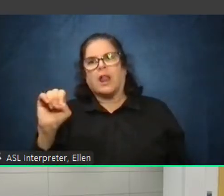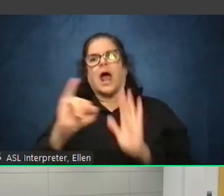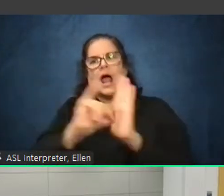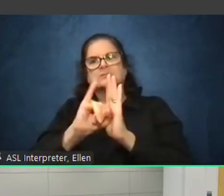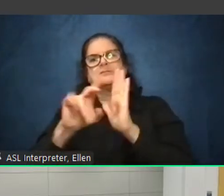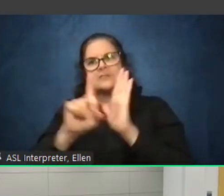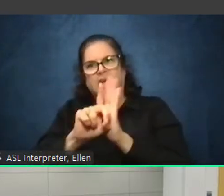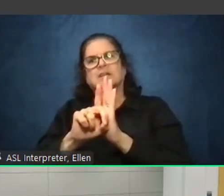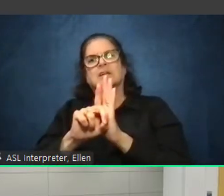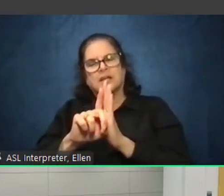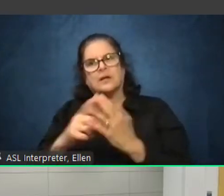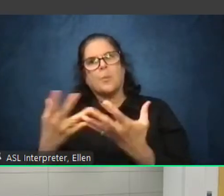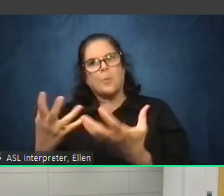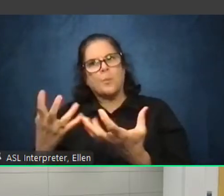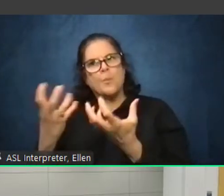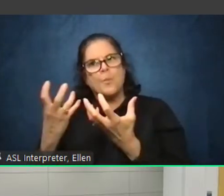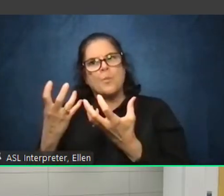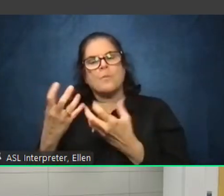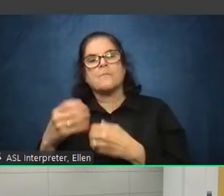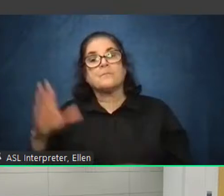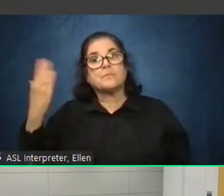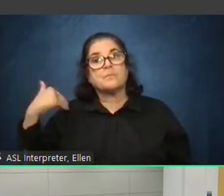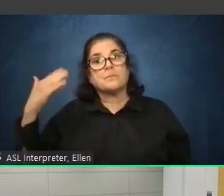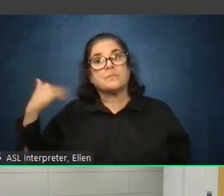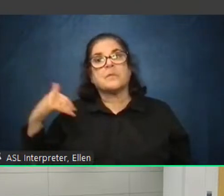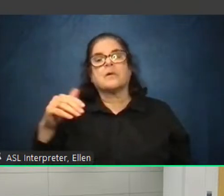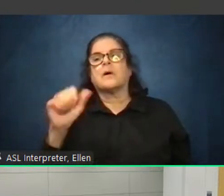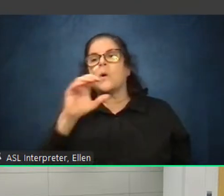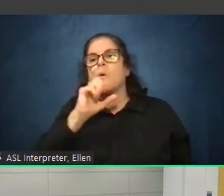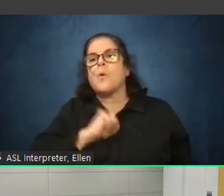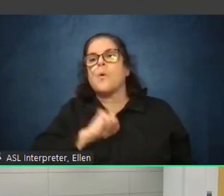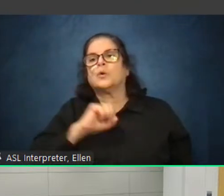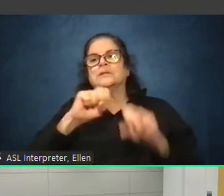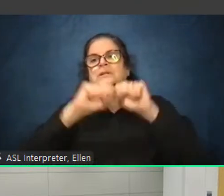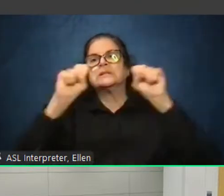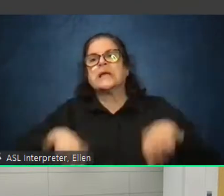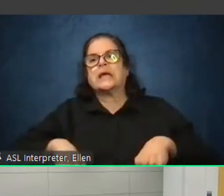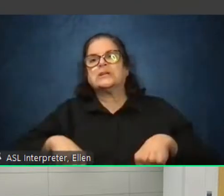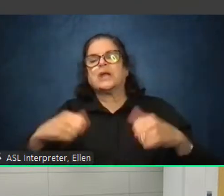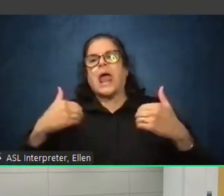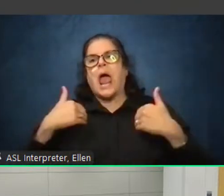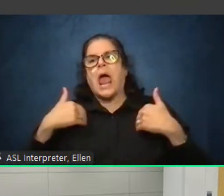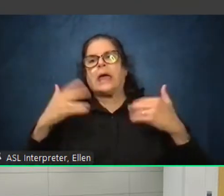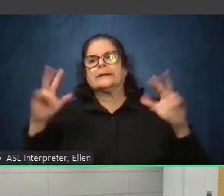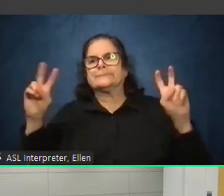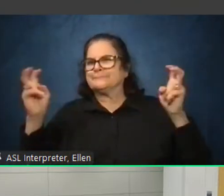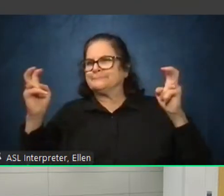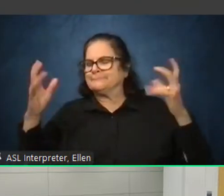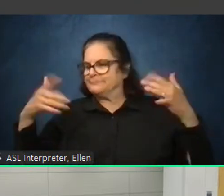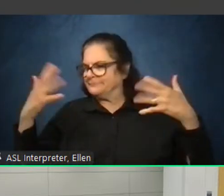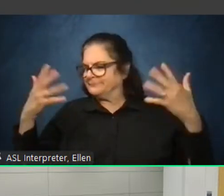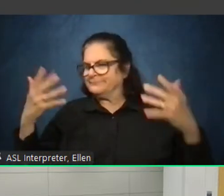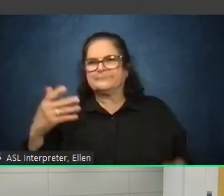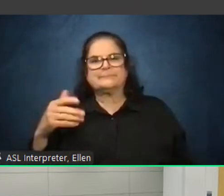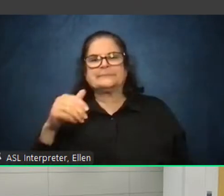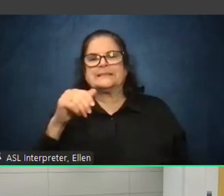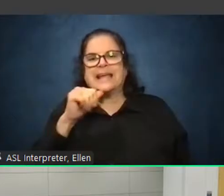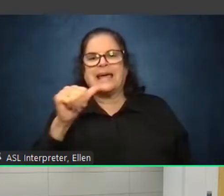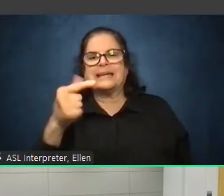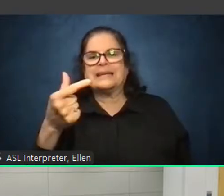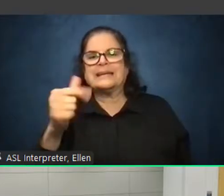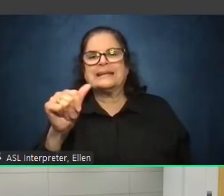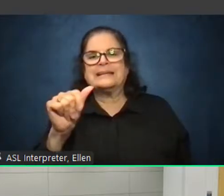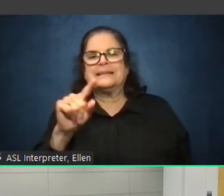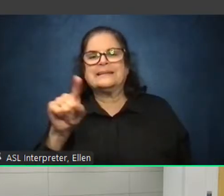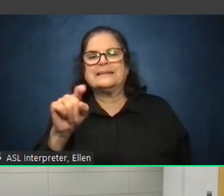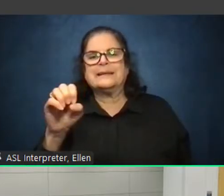had, what do they call it? I say it's gazebo, but it's not. they